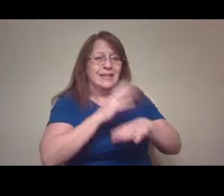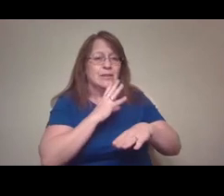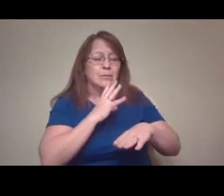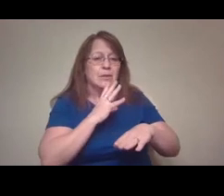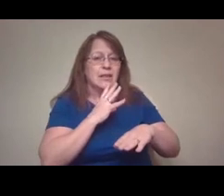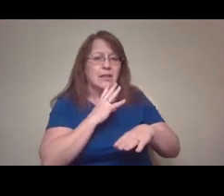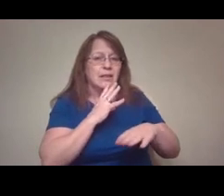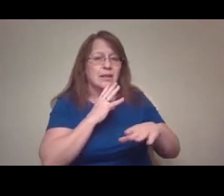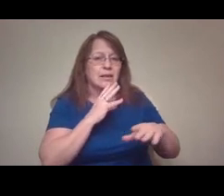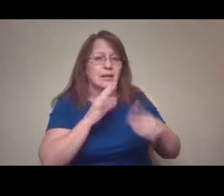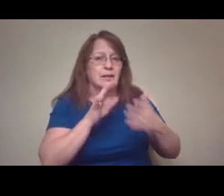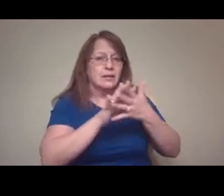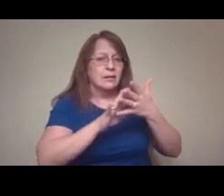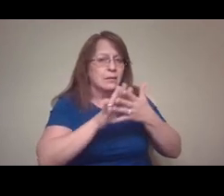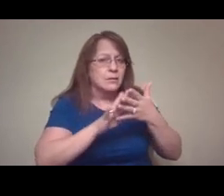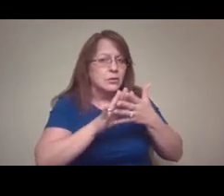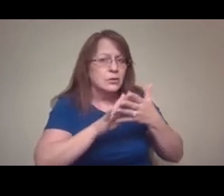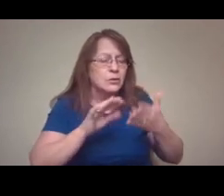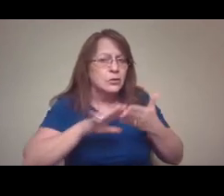breakdown. Excuse me?